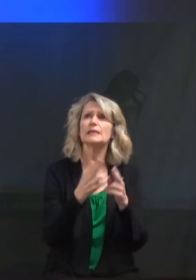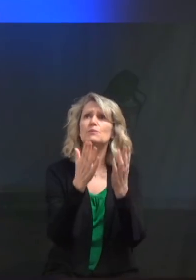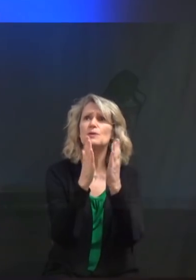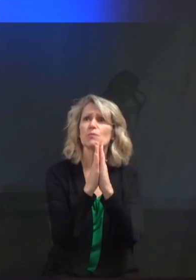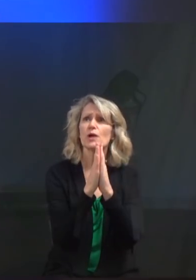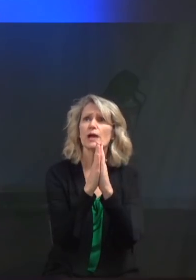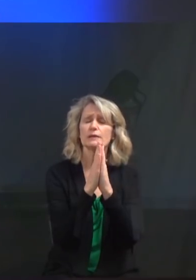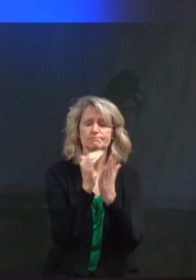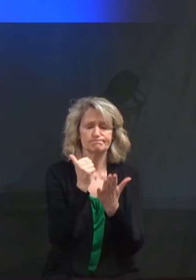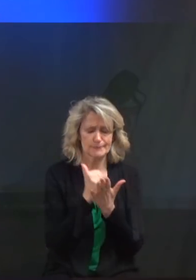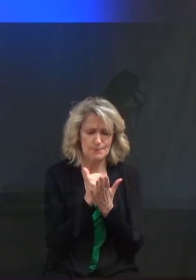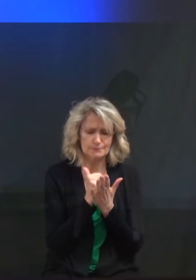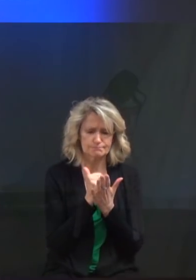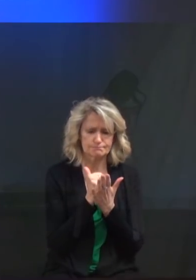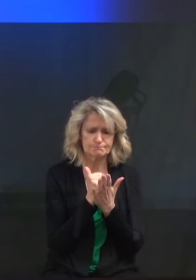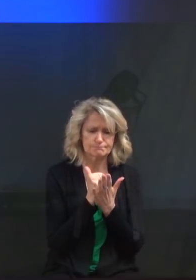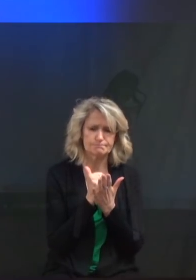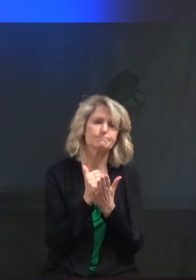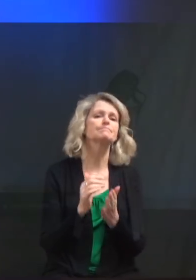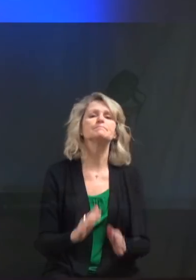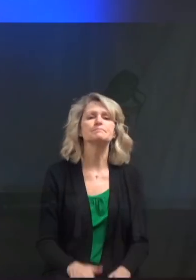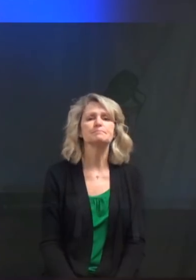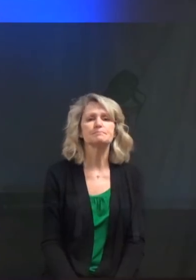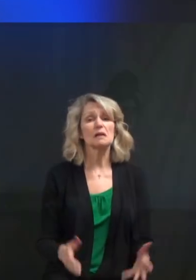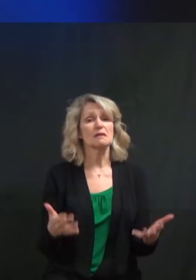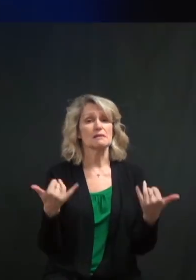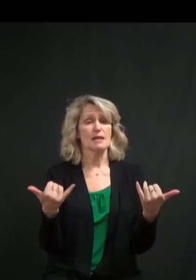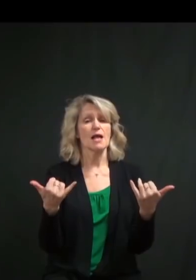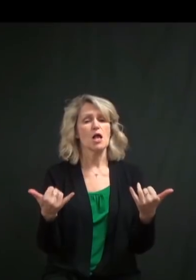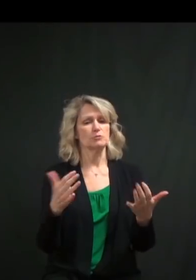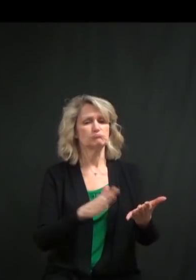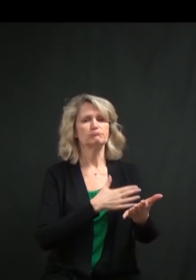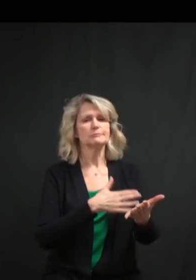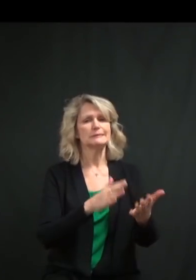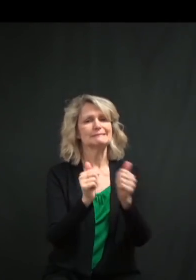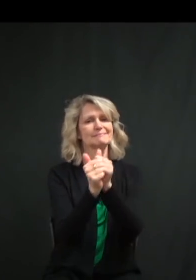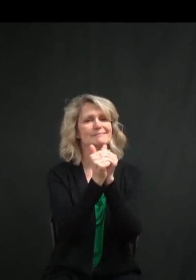amen. Let's spend some time worshiping in song together.